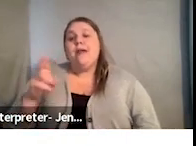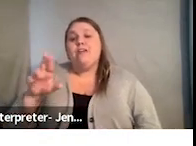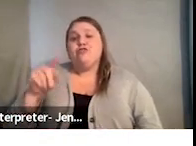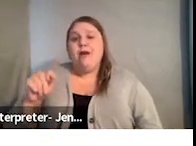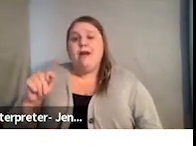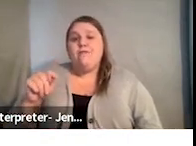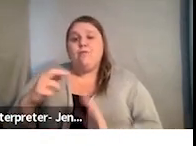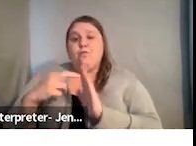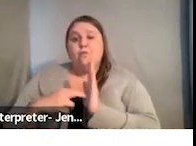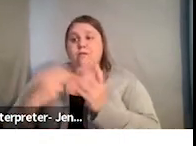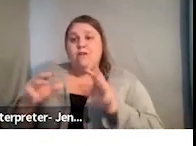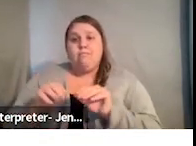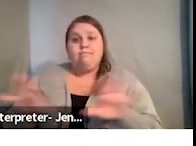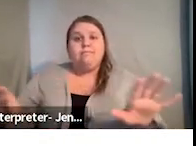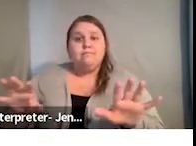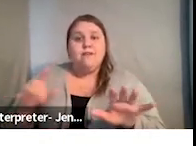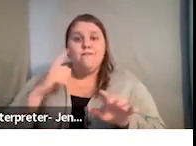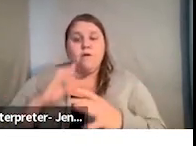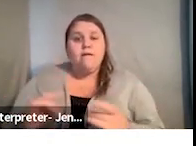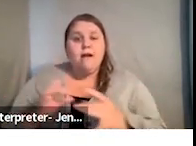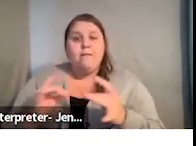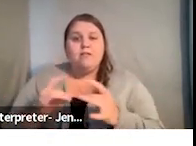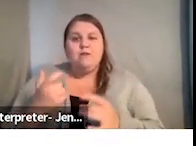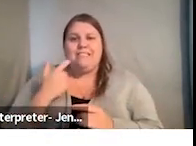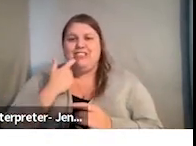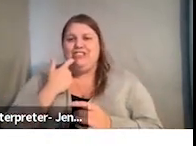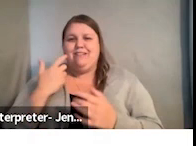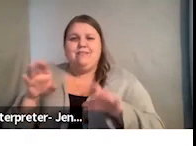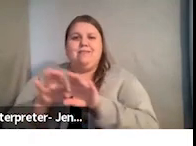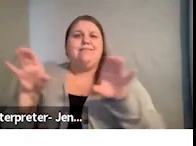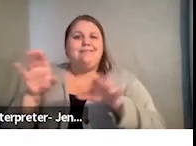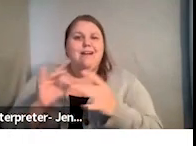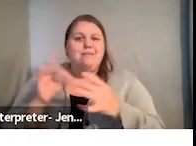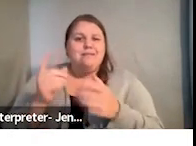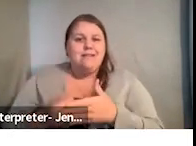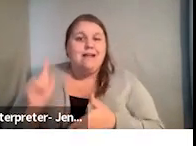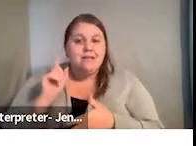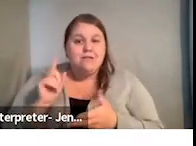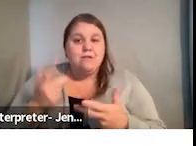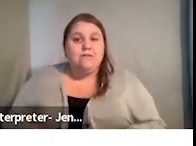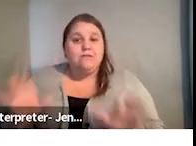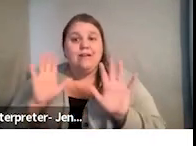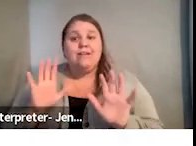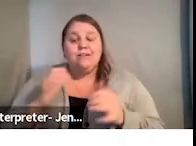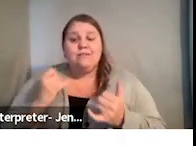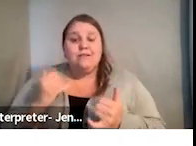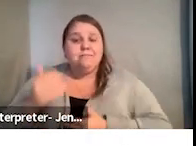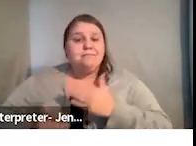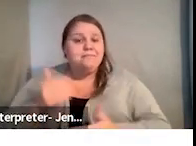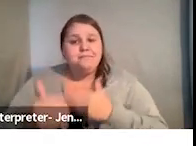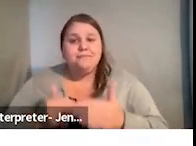for comment. So we right now closed those comments last week, and we are in the process right now